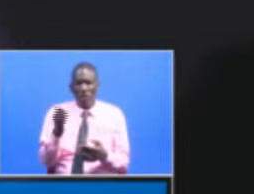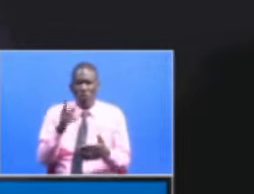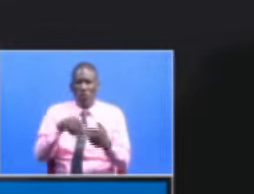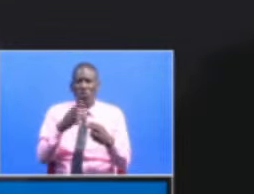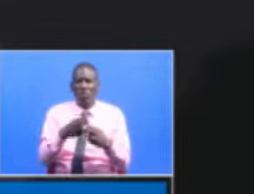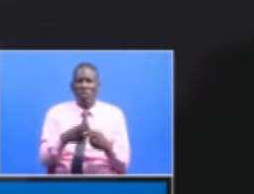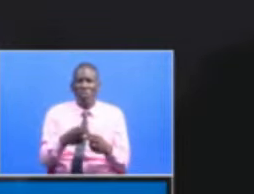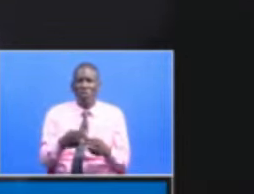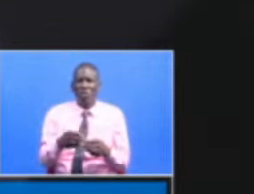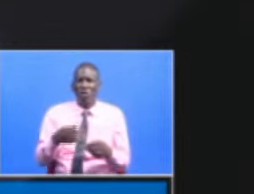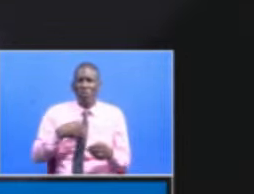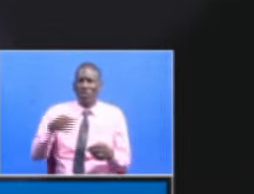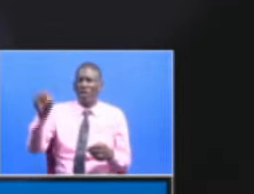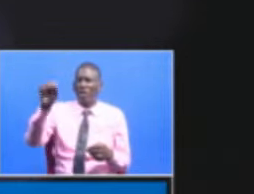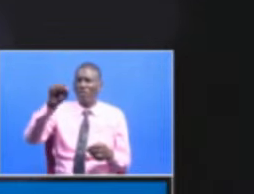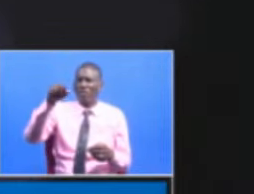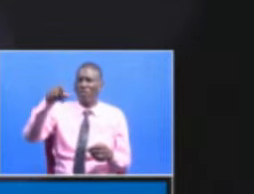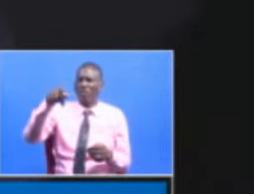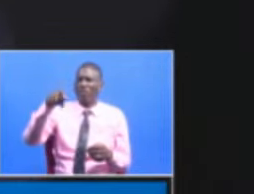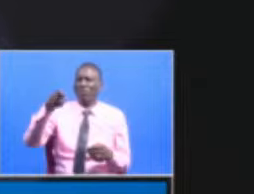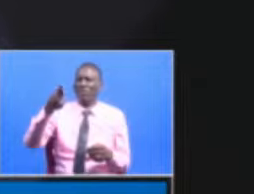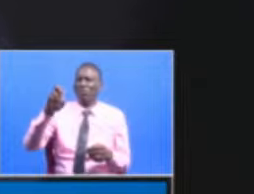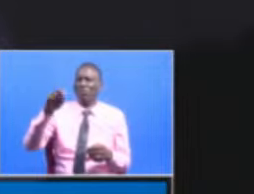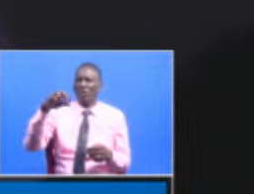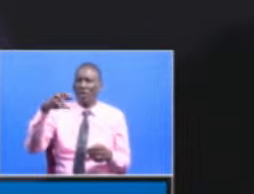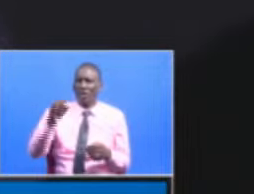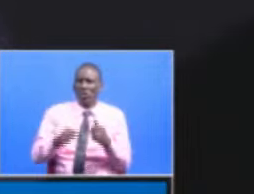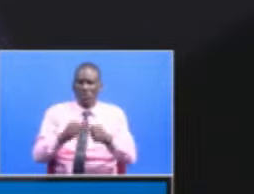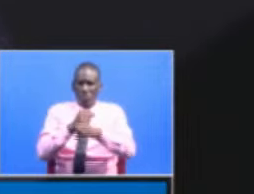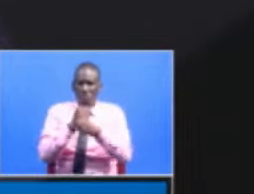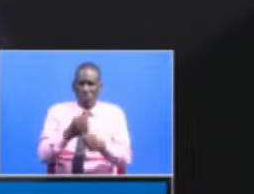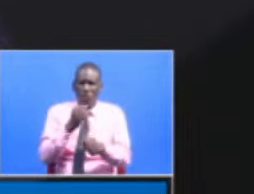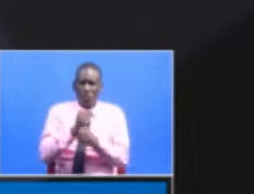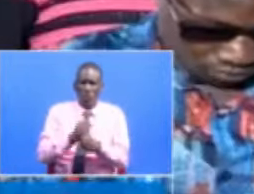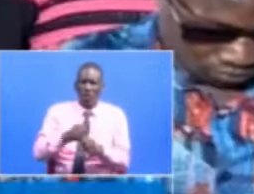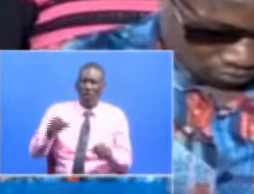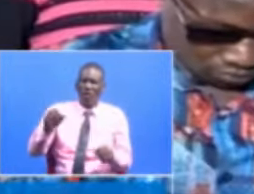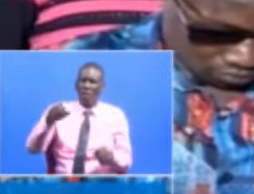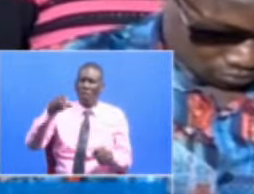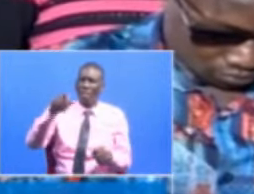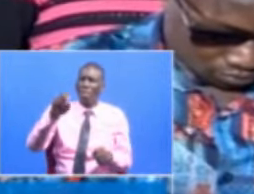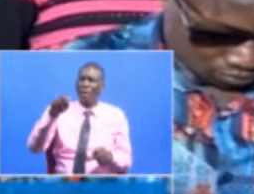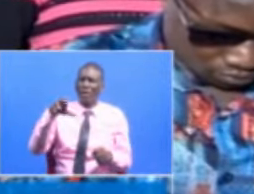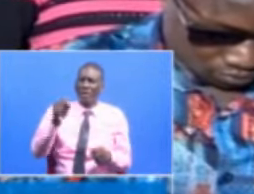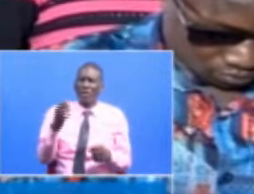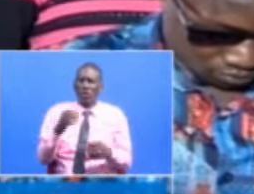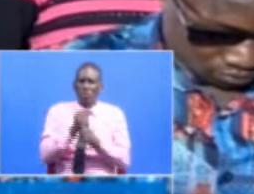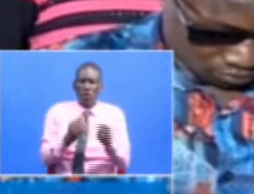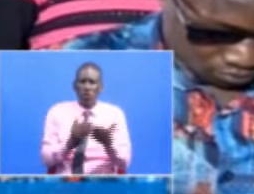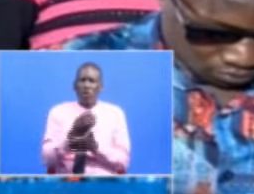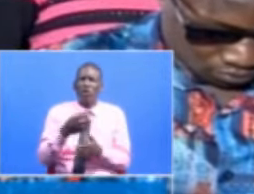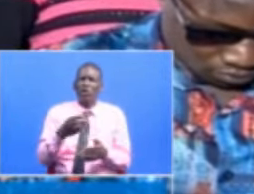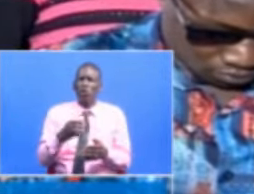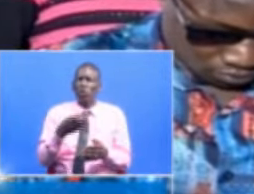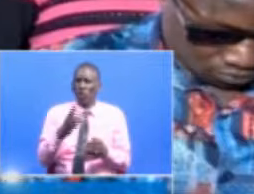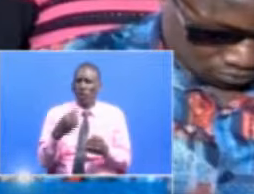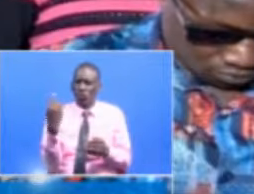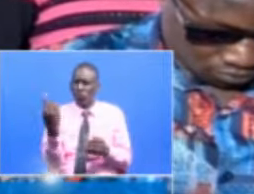the springs, which have been protected, even NDMA is doing tanks there to make sure that there's irrigation. So there's a lot of livelihood support